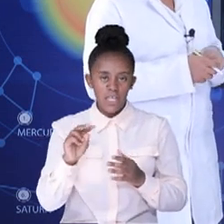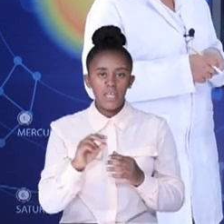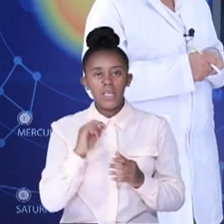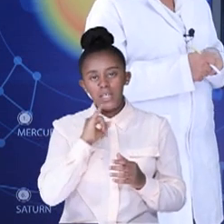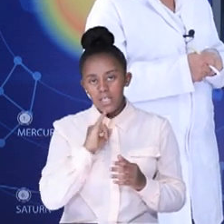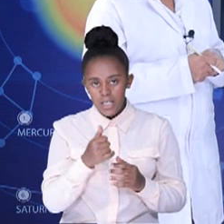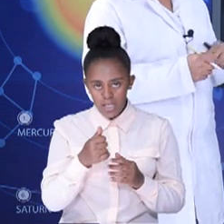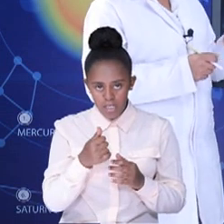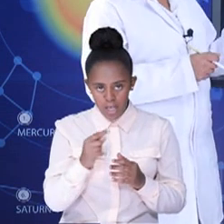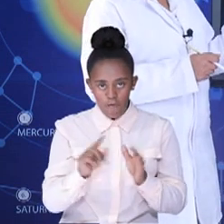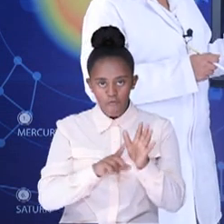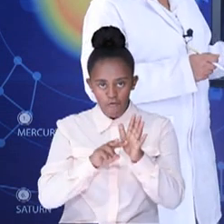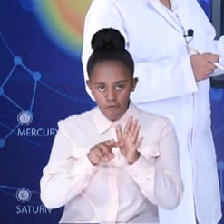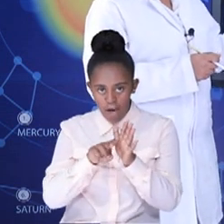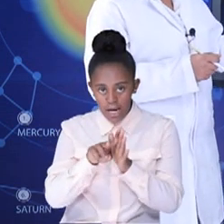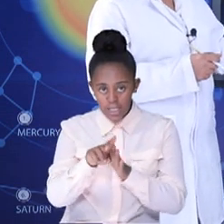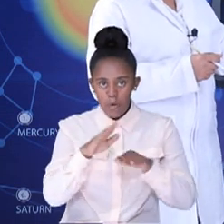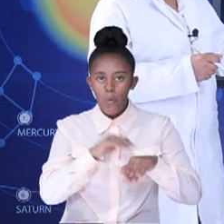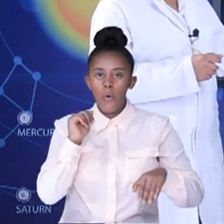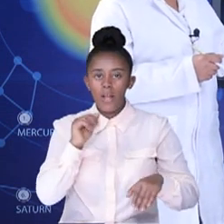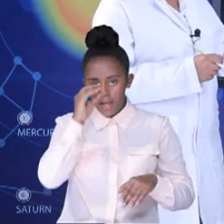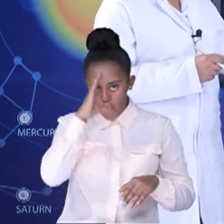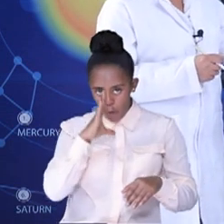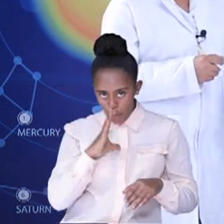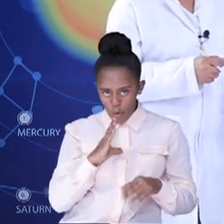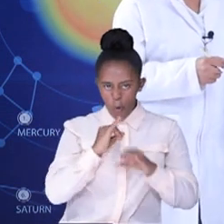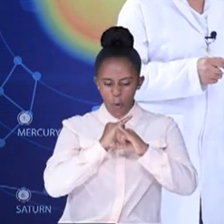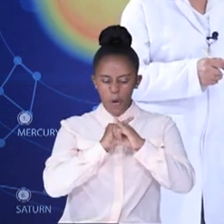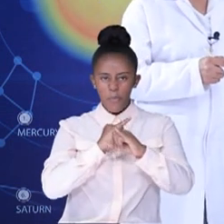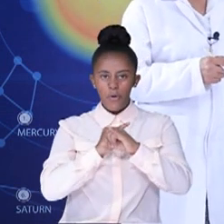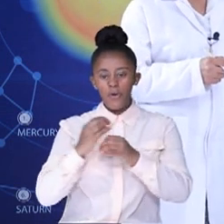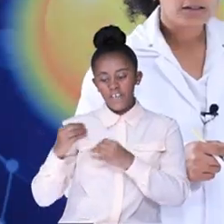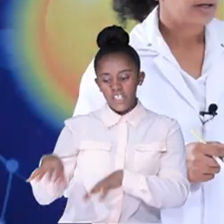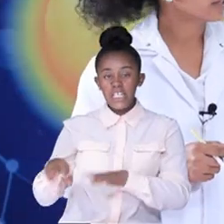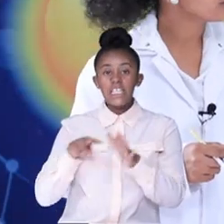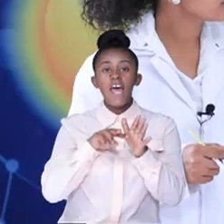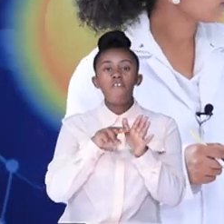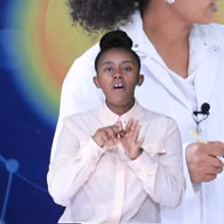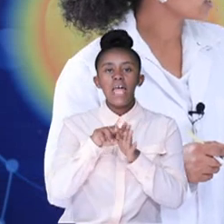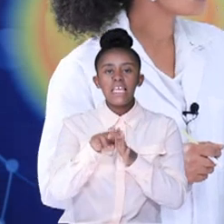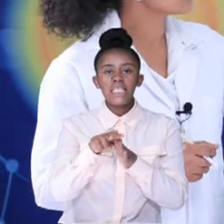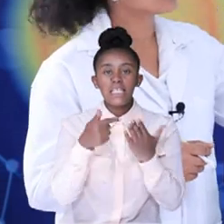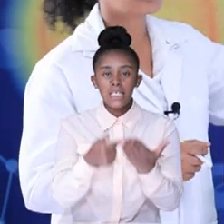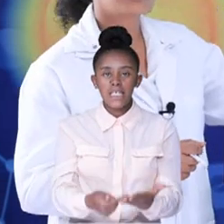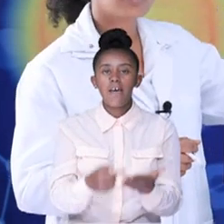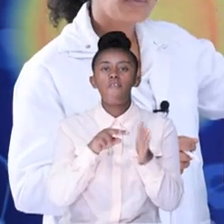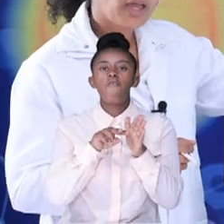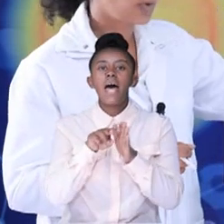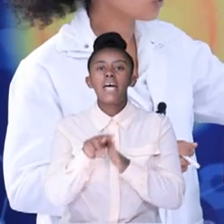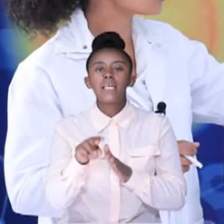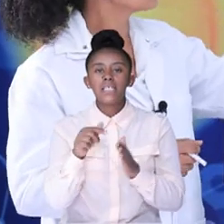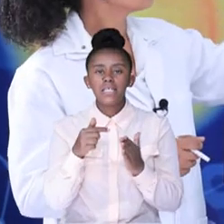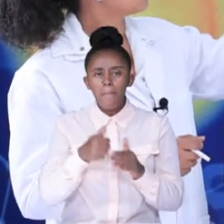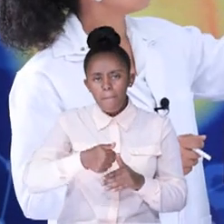is the virus that we call human immunodeficiency virus, and this virus is the